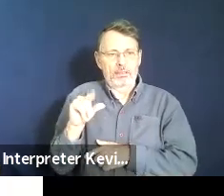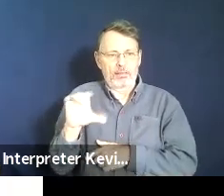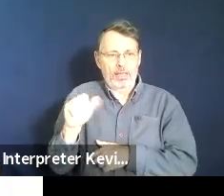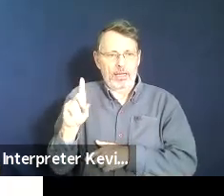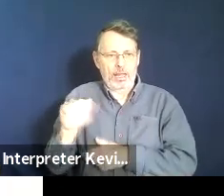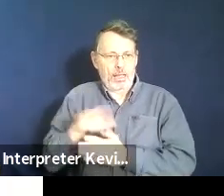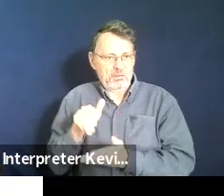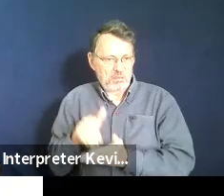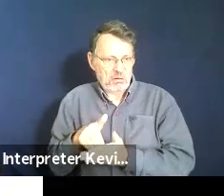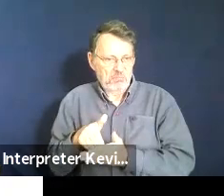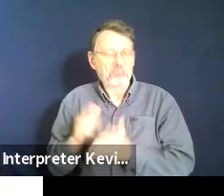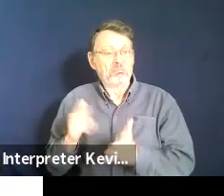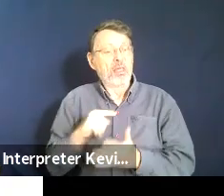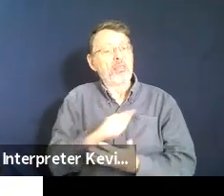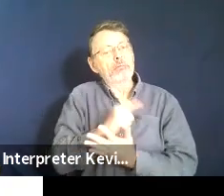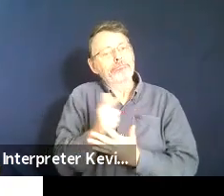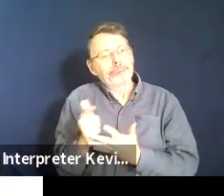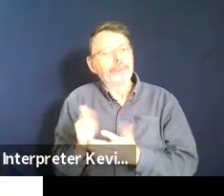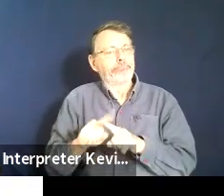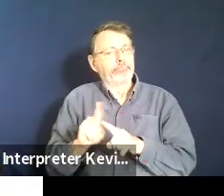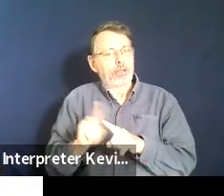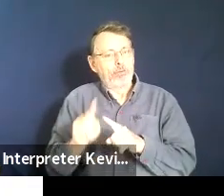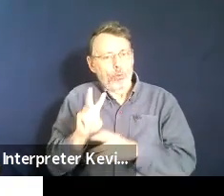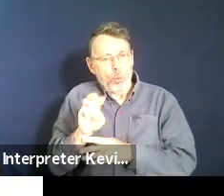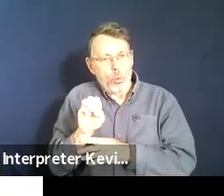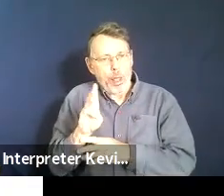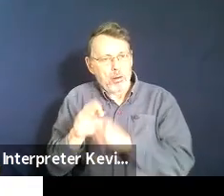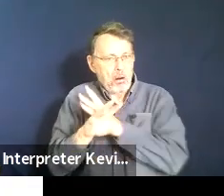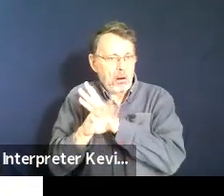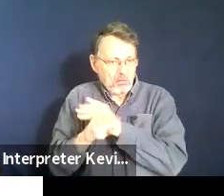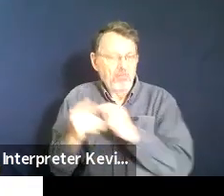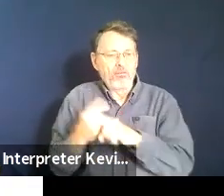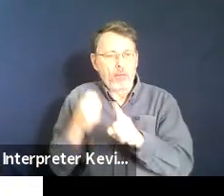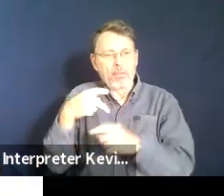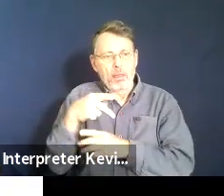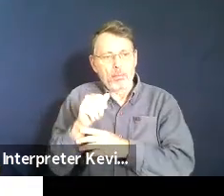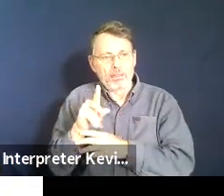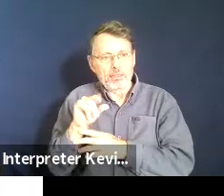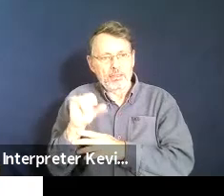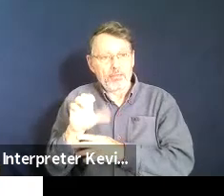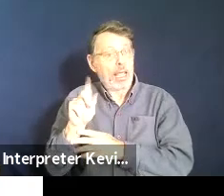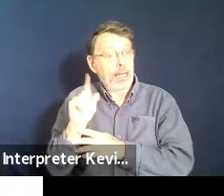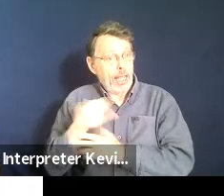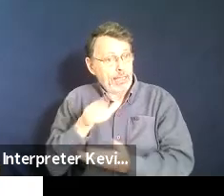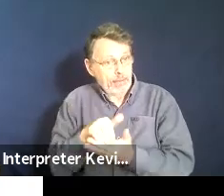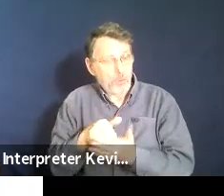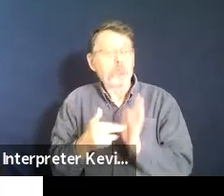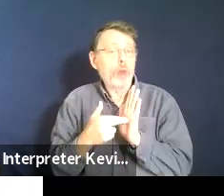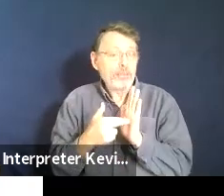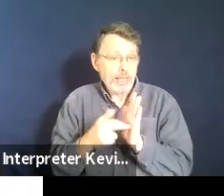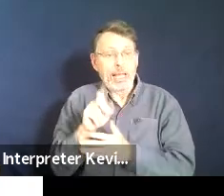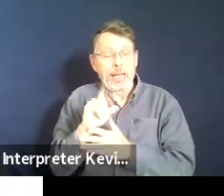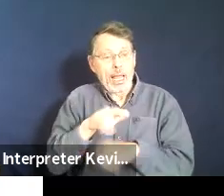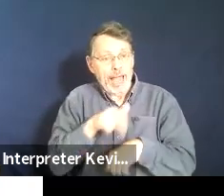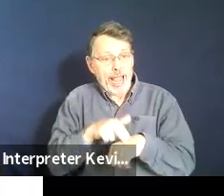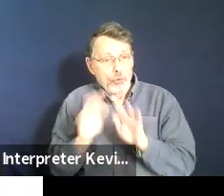of webinars is brought to you by the Pacific ADA Center on behalf of the ADA National Network. The